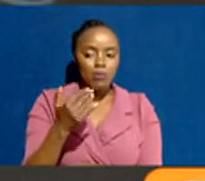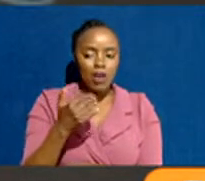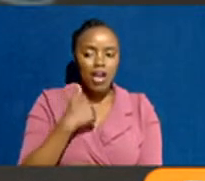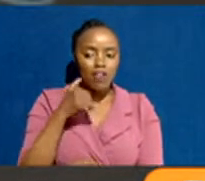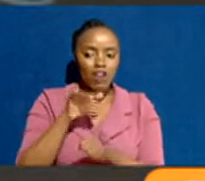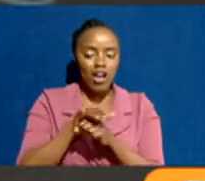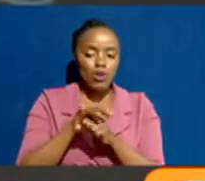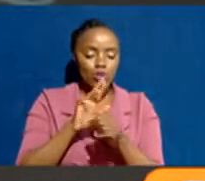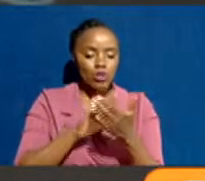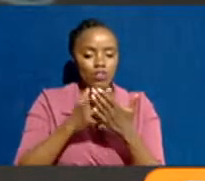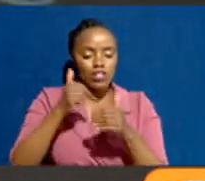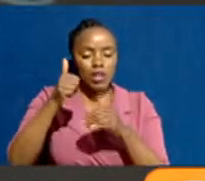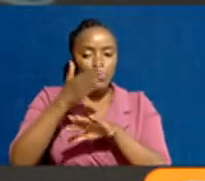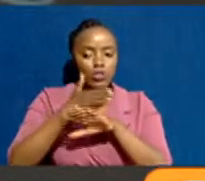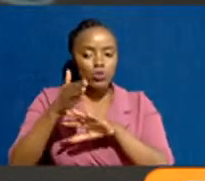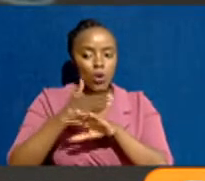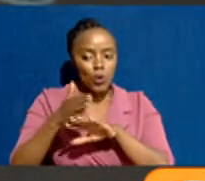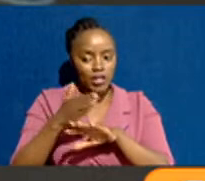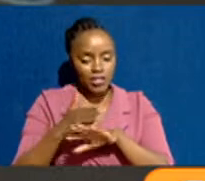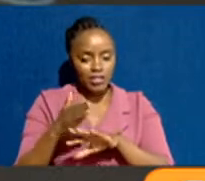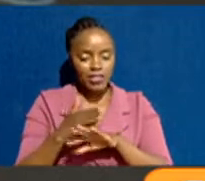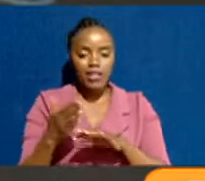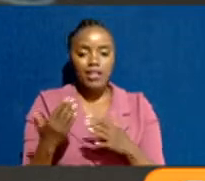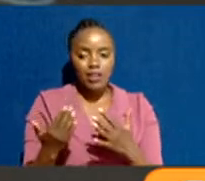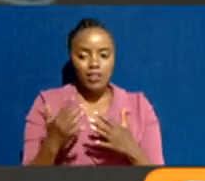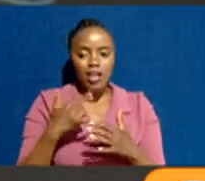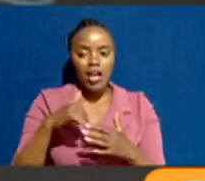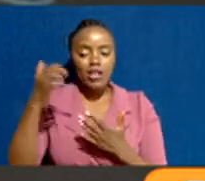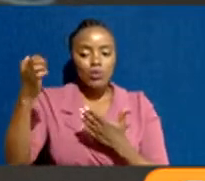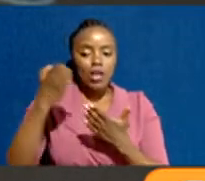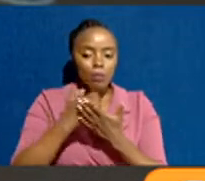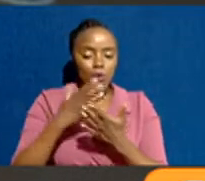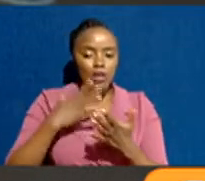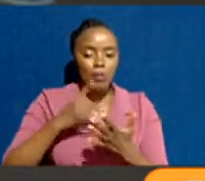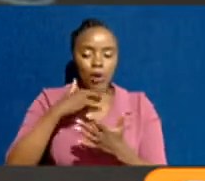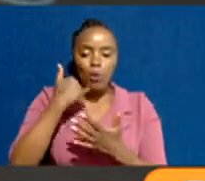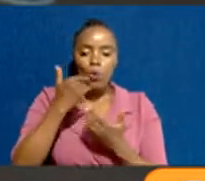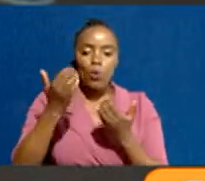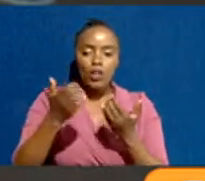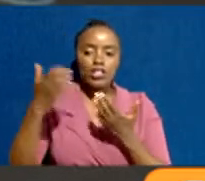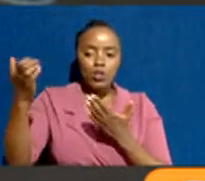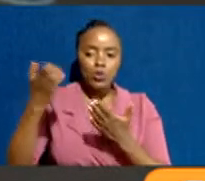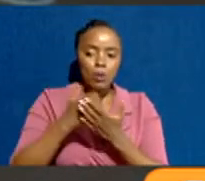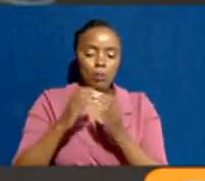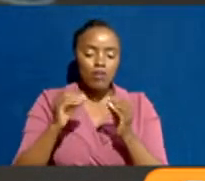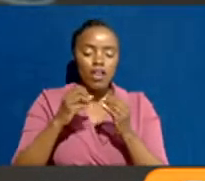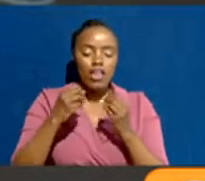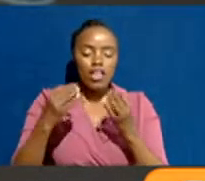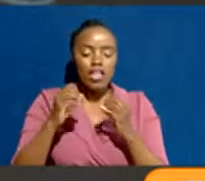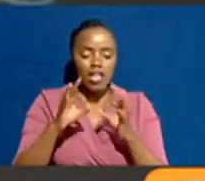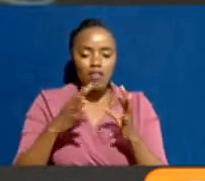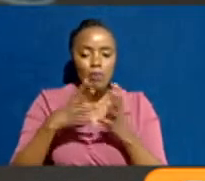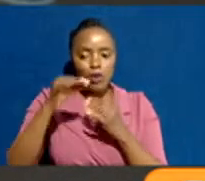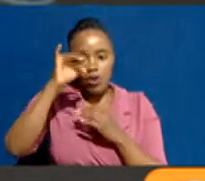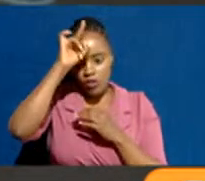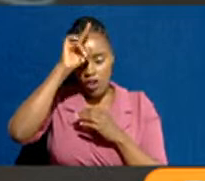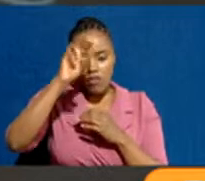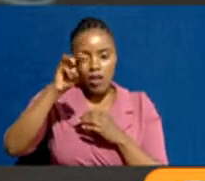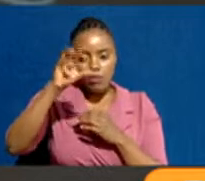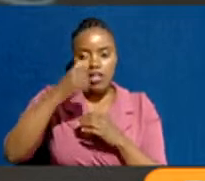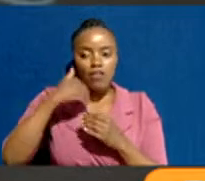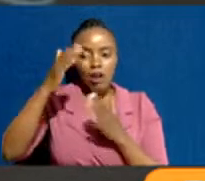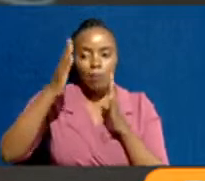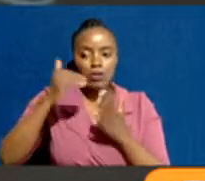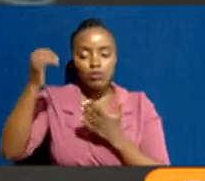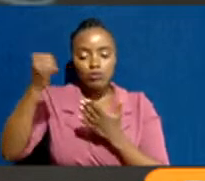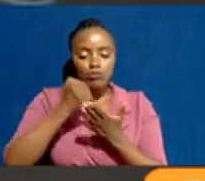lot of resources that we are wasting. We are employing people we don't need to employ. If I go to my village, my MCA has someone employed